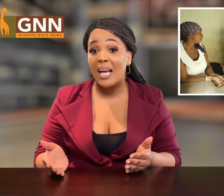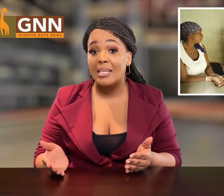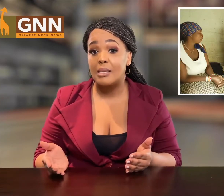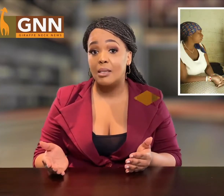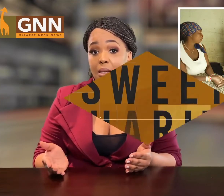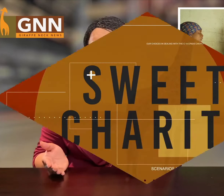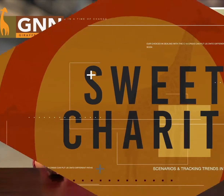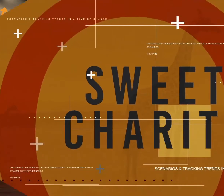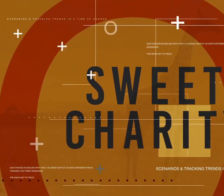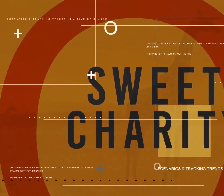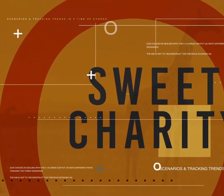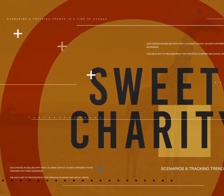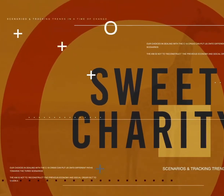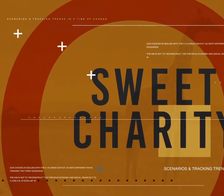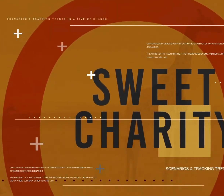people, ekasi.